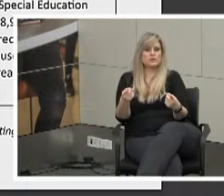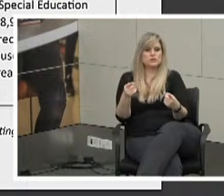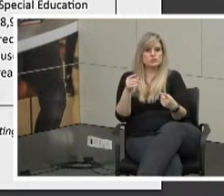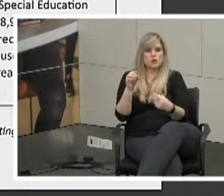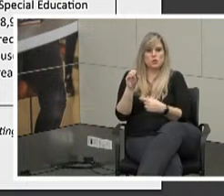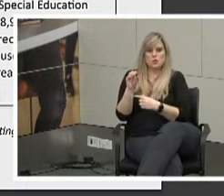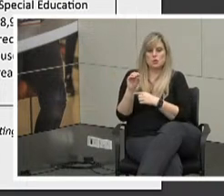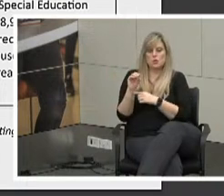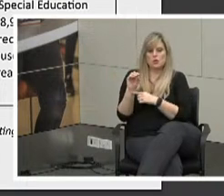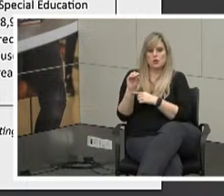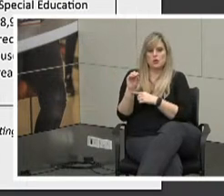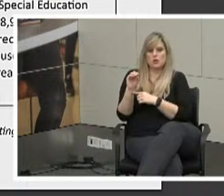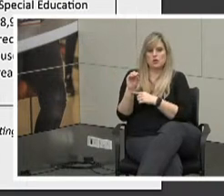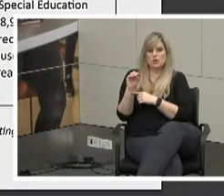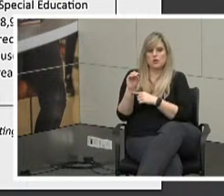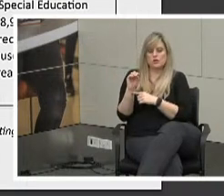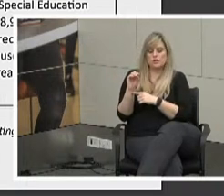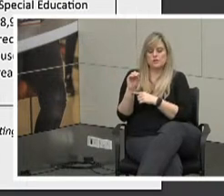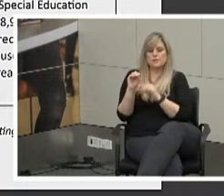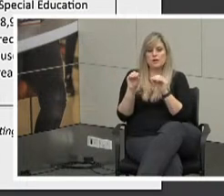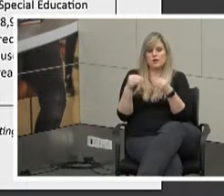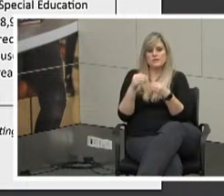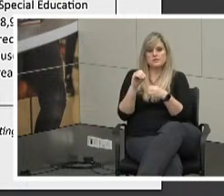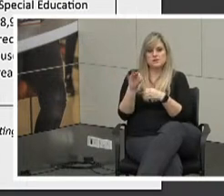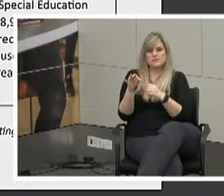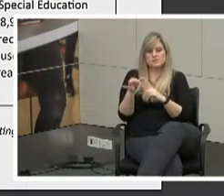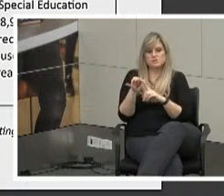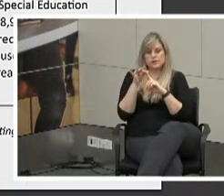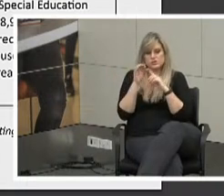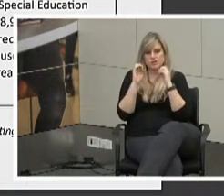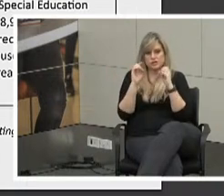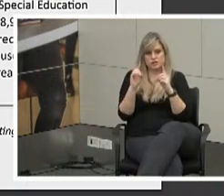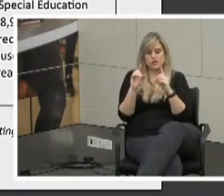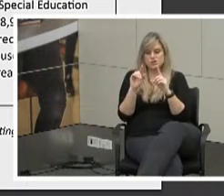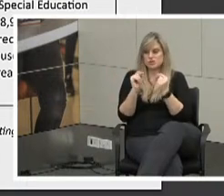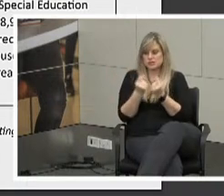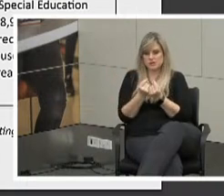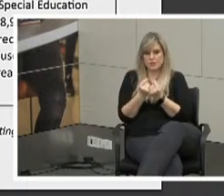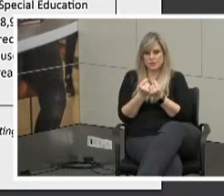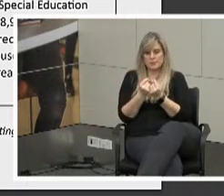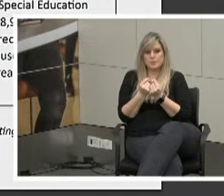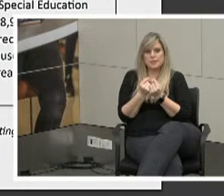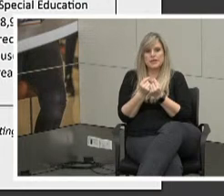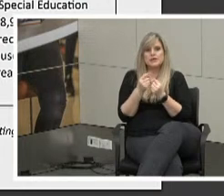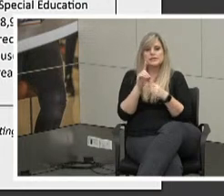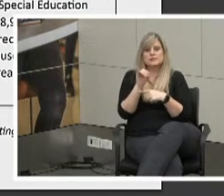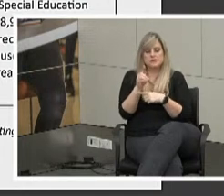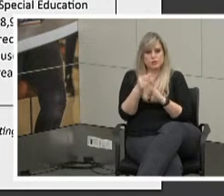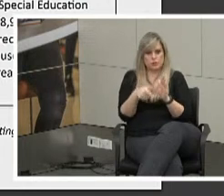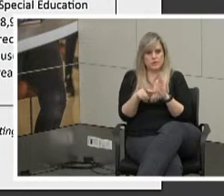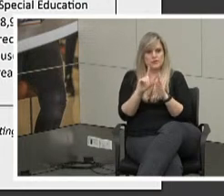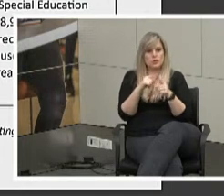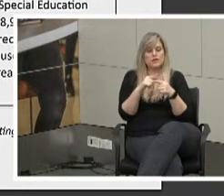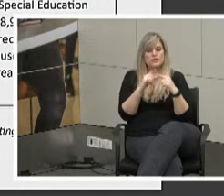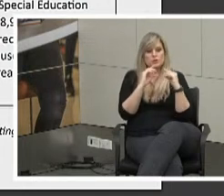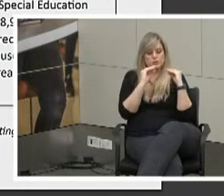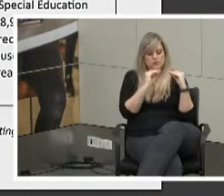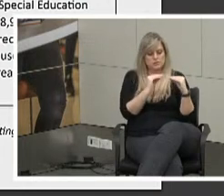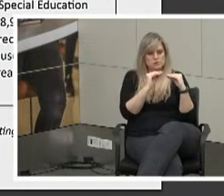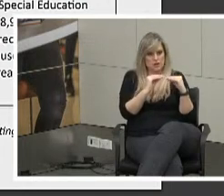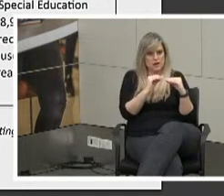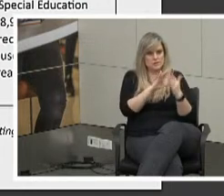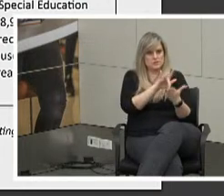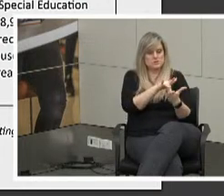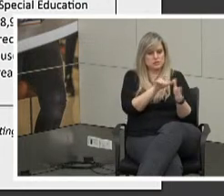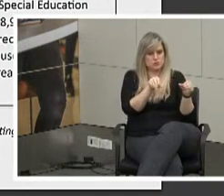team developed a targeted review um system and then we had to train our central Office Team